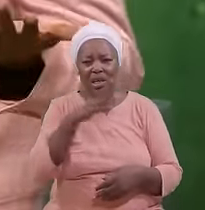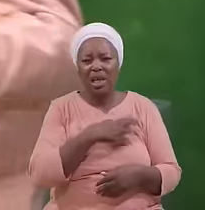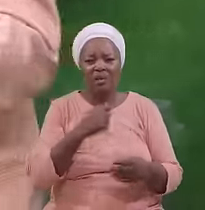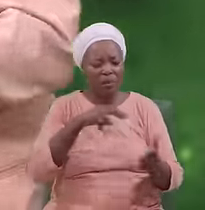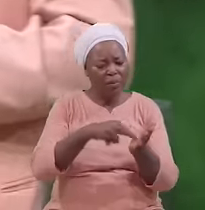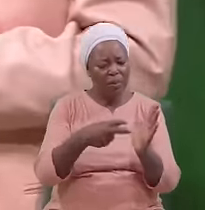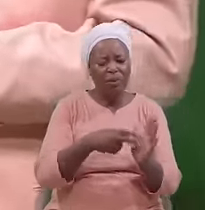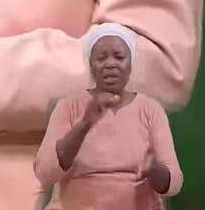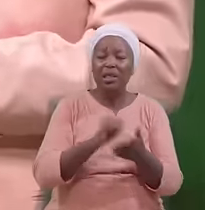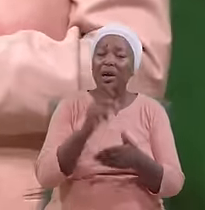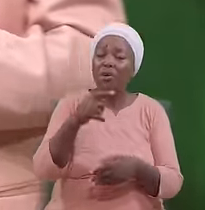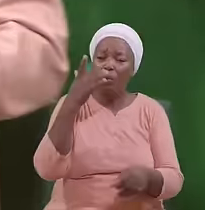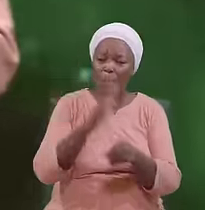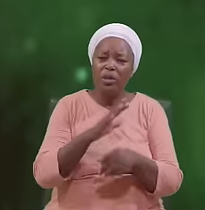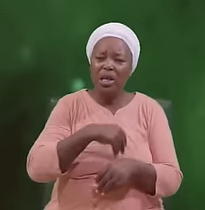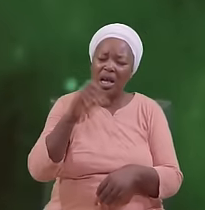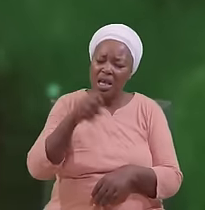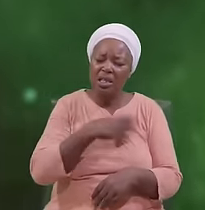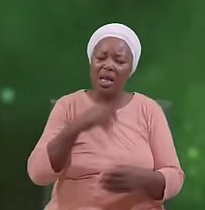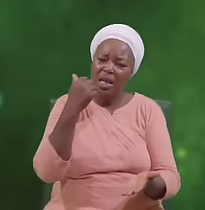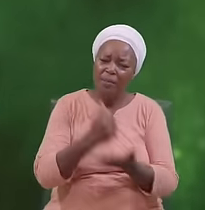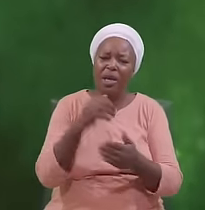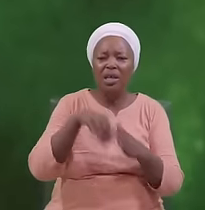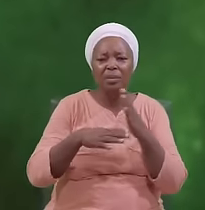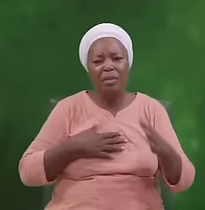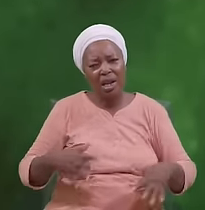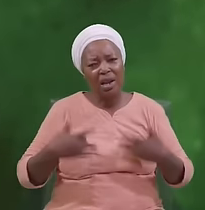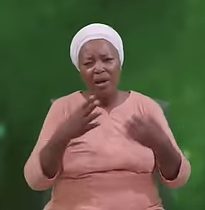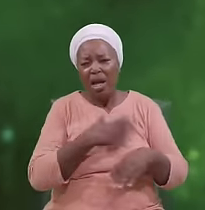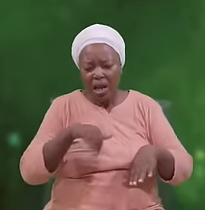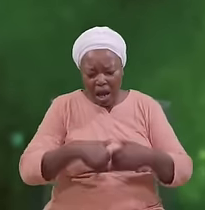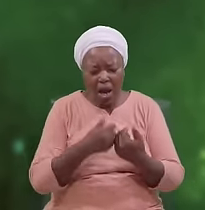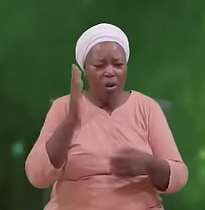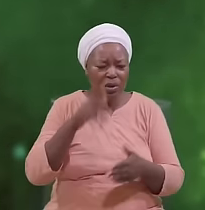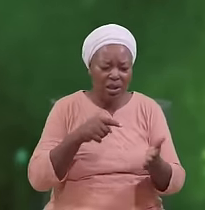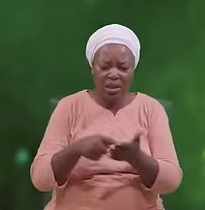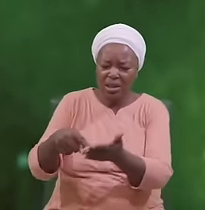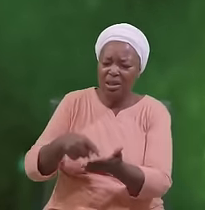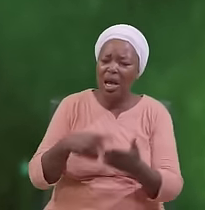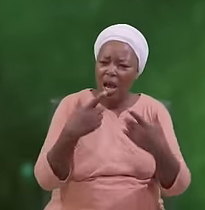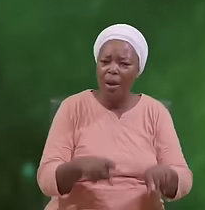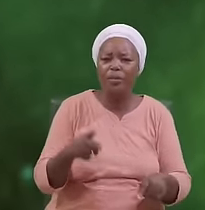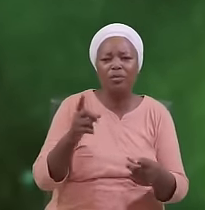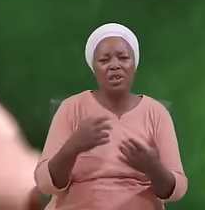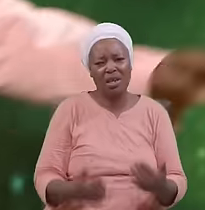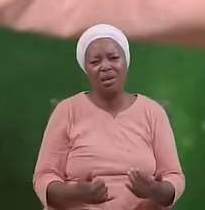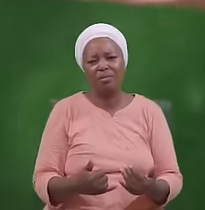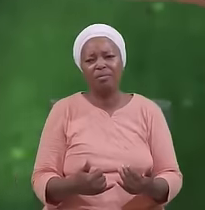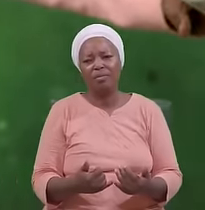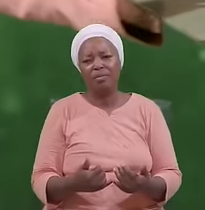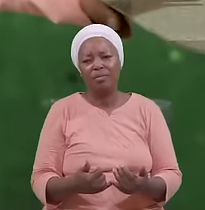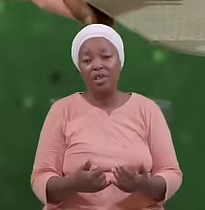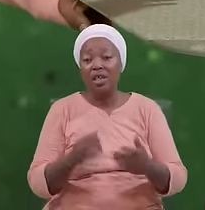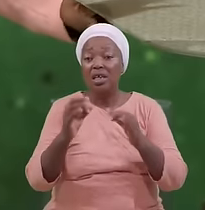of a yes and amen in my life. How will this happen? How will this happen now? If